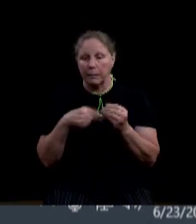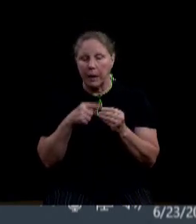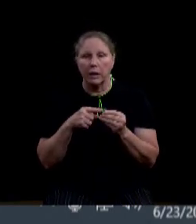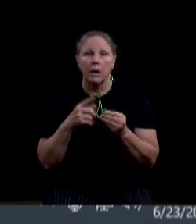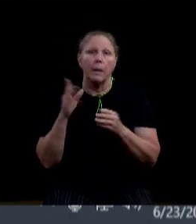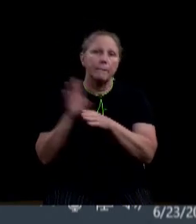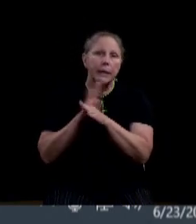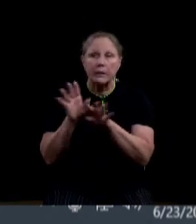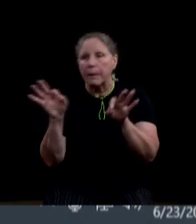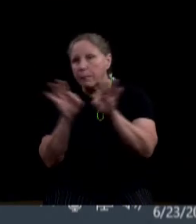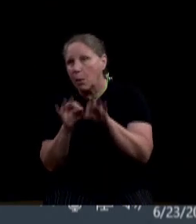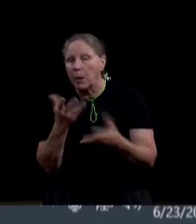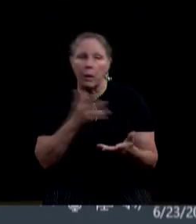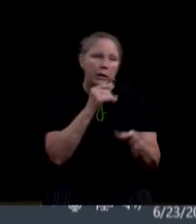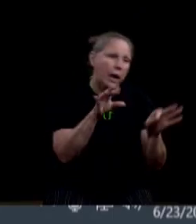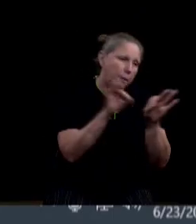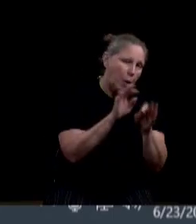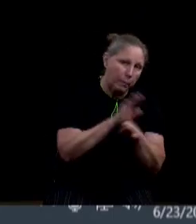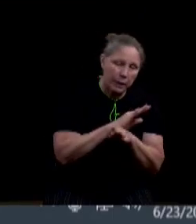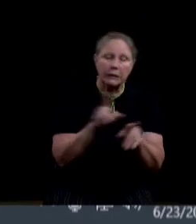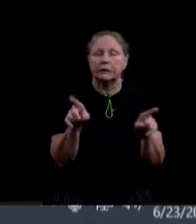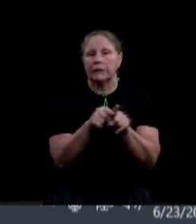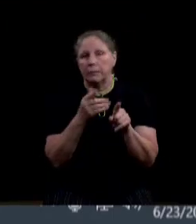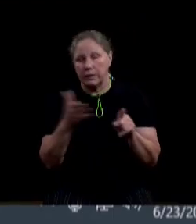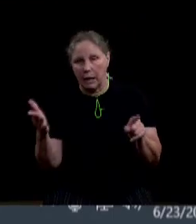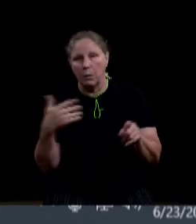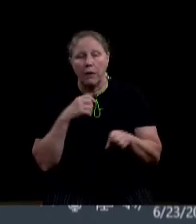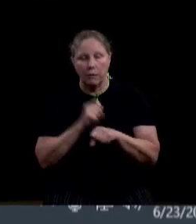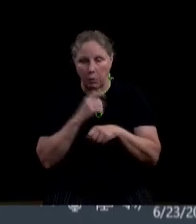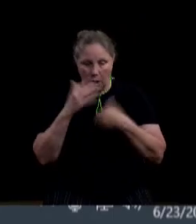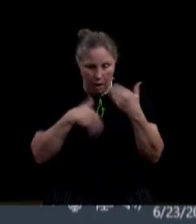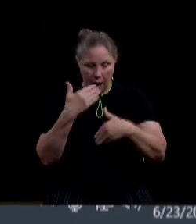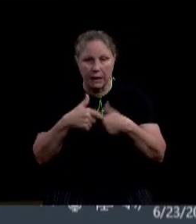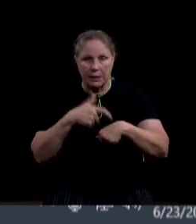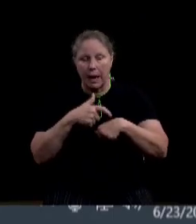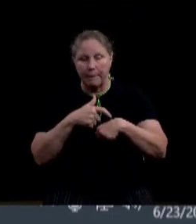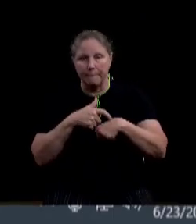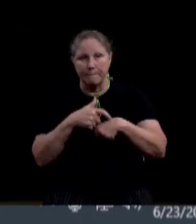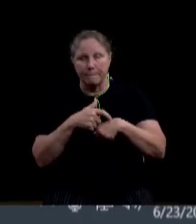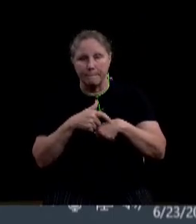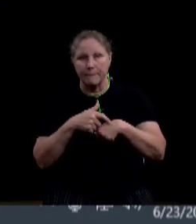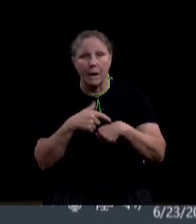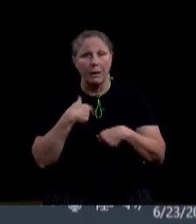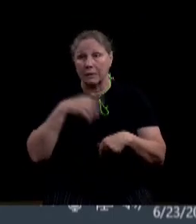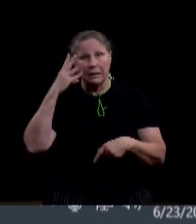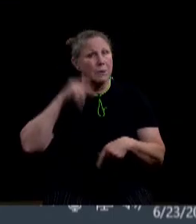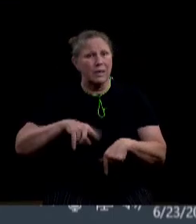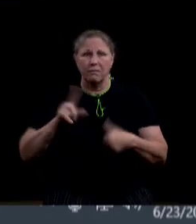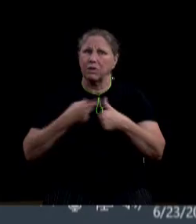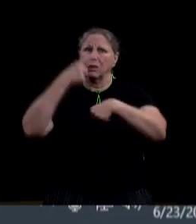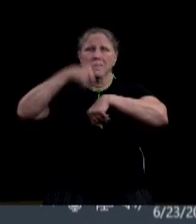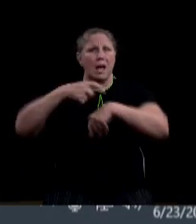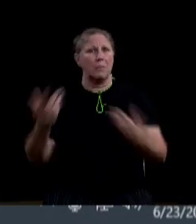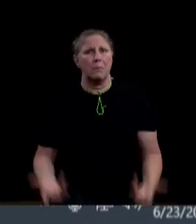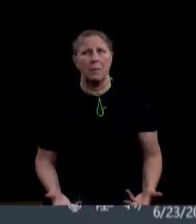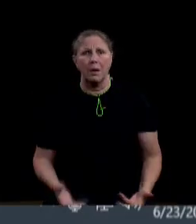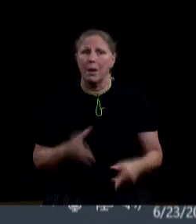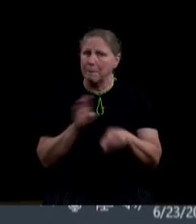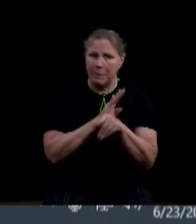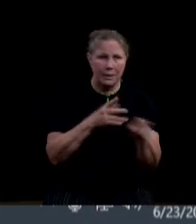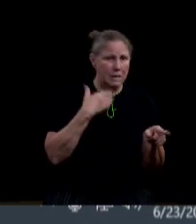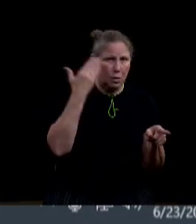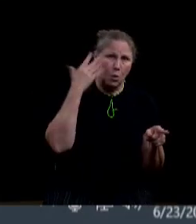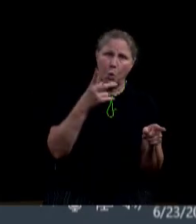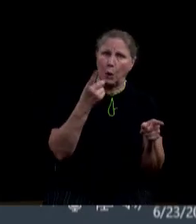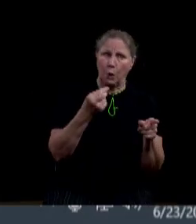to have to work through this over time. I mean, we've never been through this before. These businesses haven't been through it. But we are talking to the other